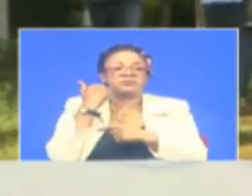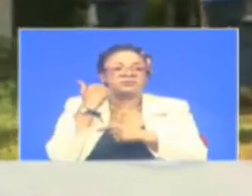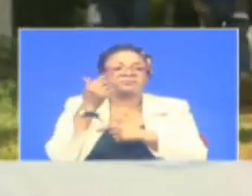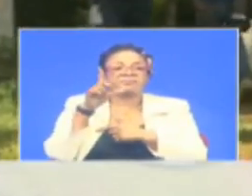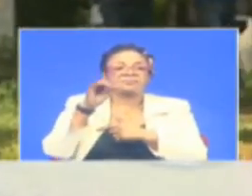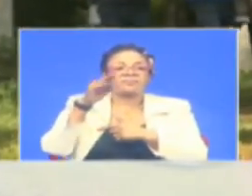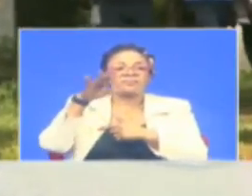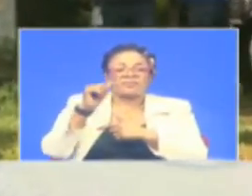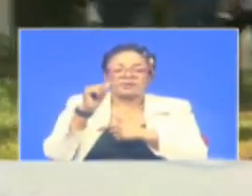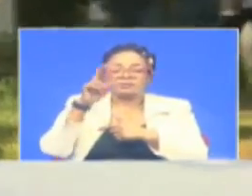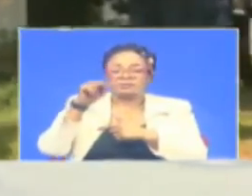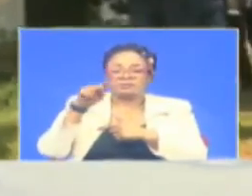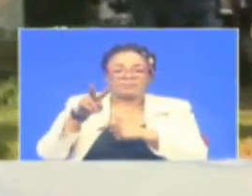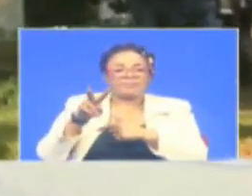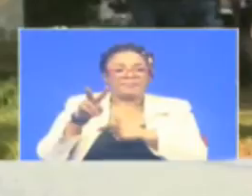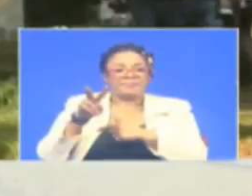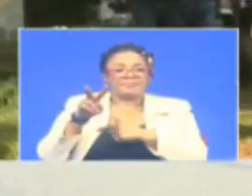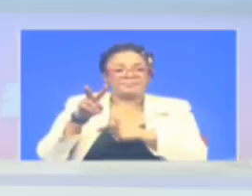Mohammed, NTV.